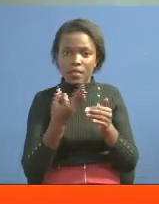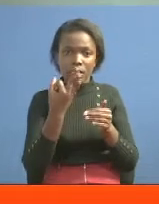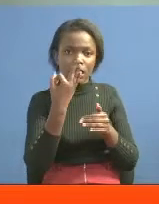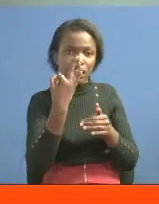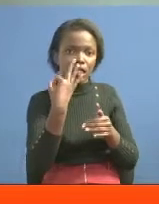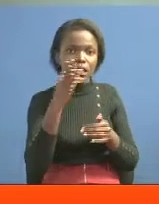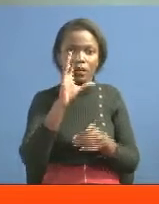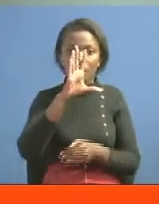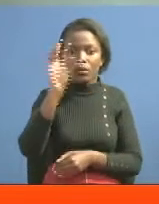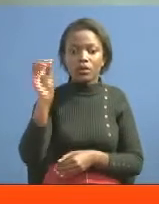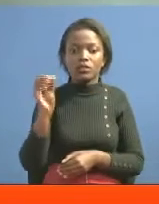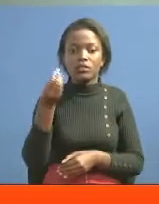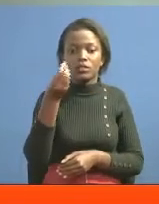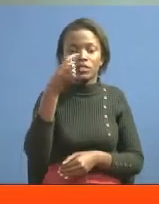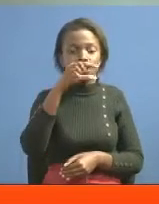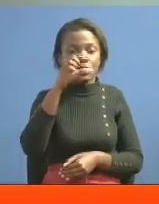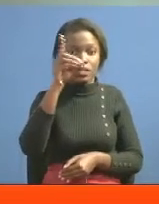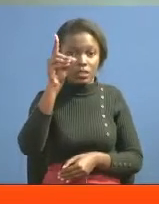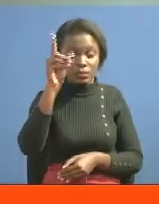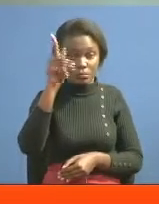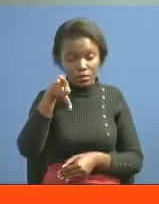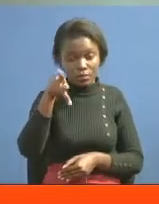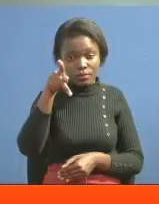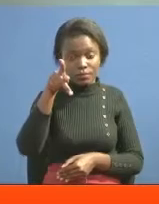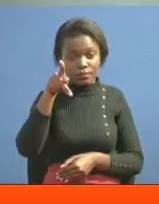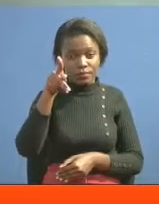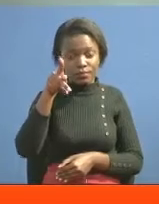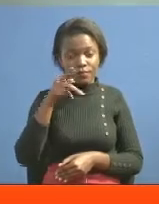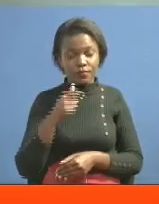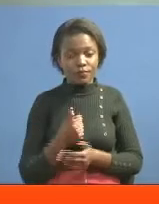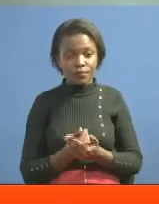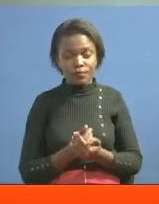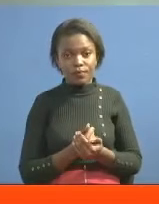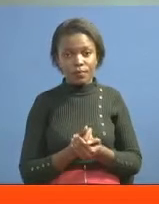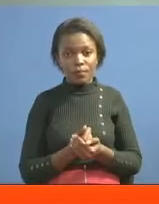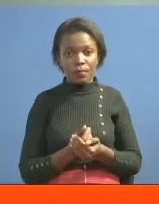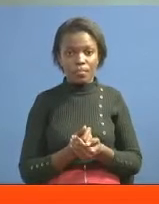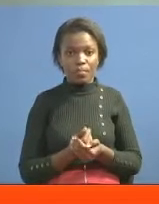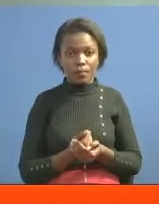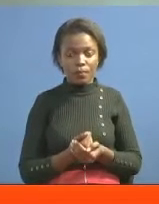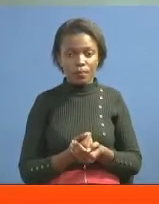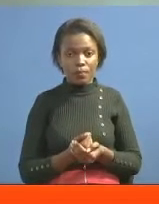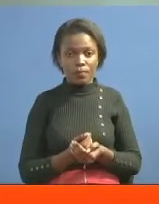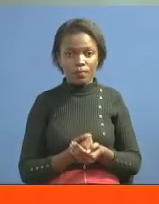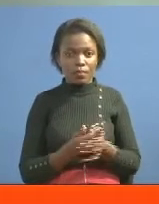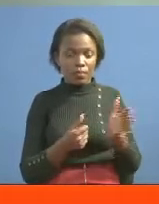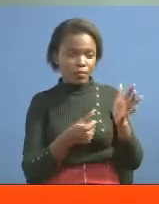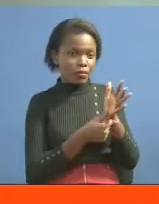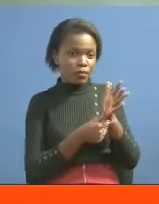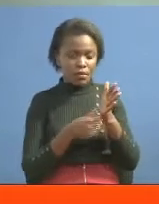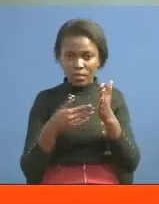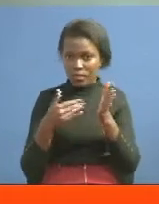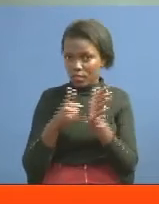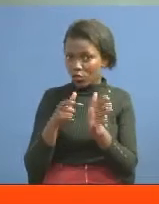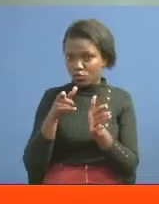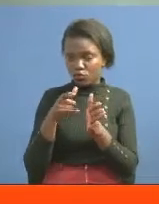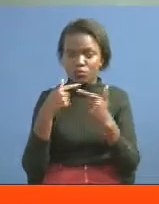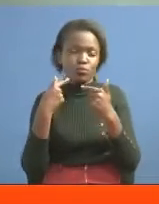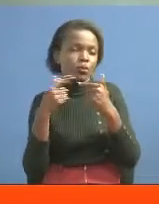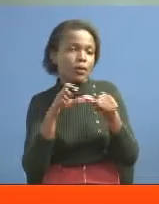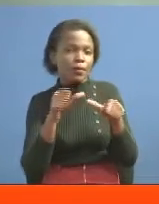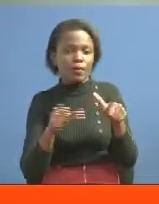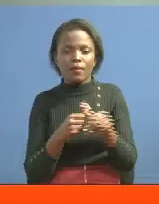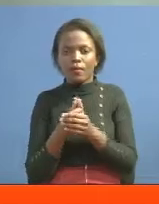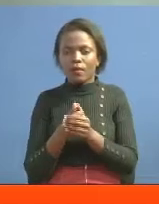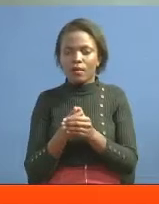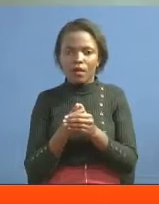of the GDP. I mean, you could be proud about doing something like that. But now, in the multitude of problems that you have spoken about, How is it